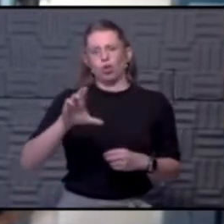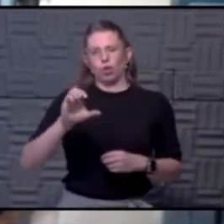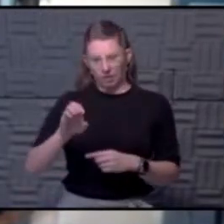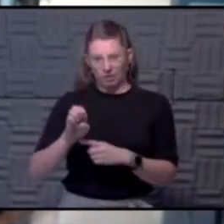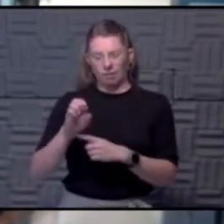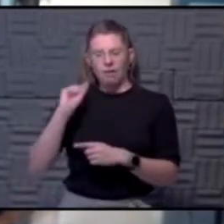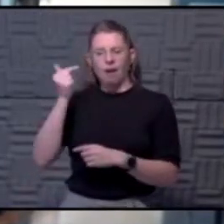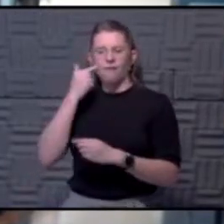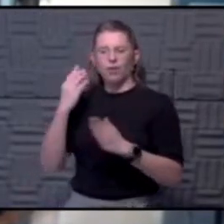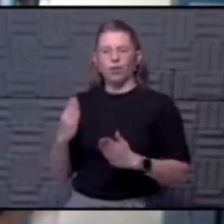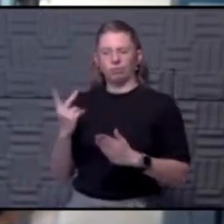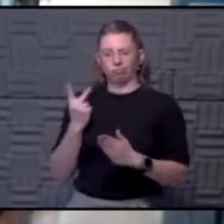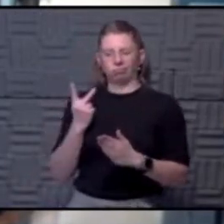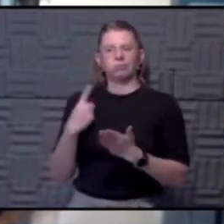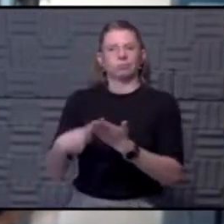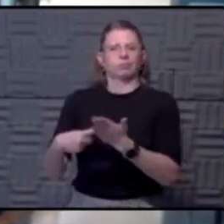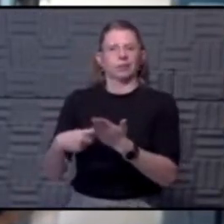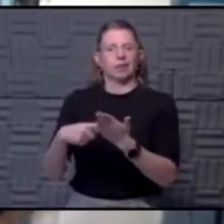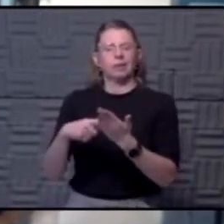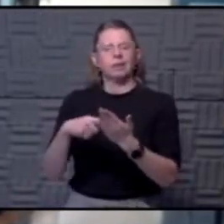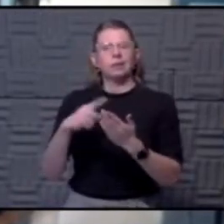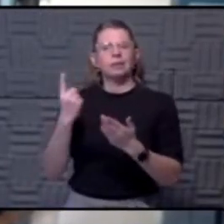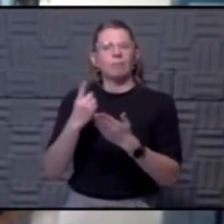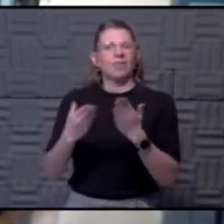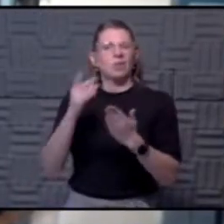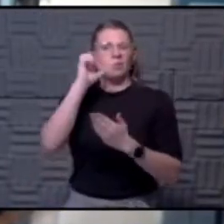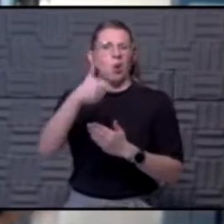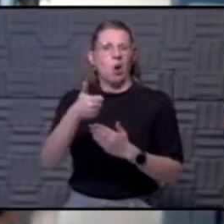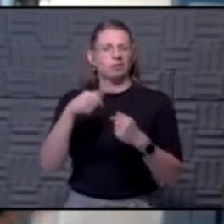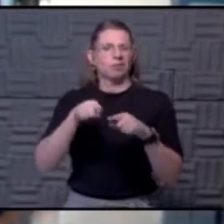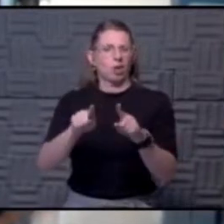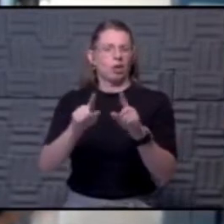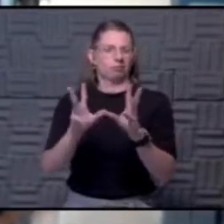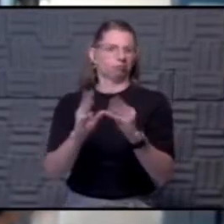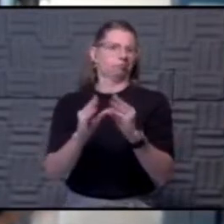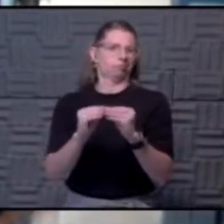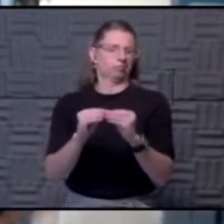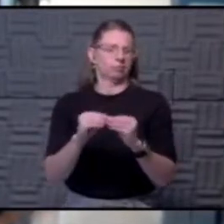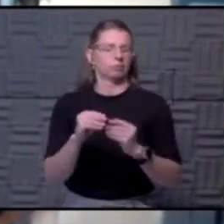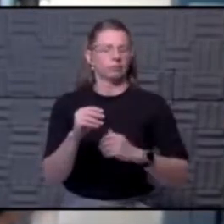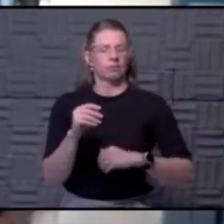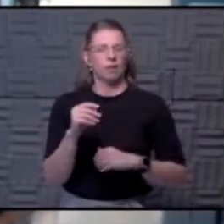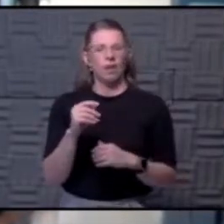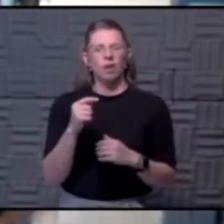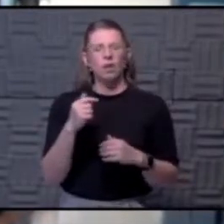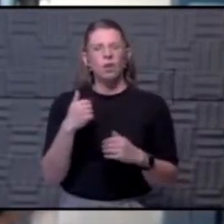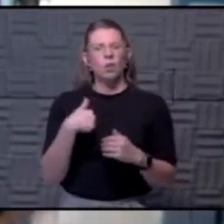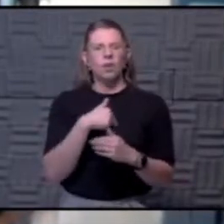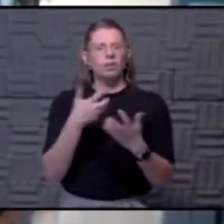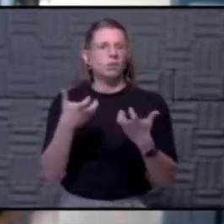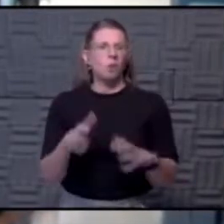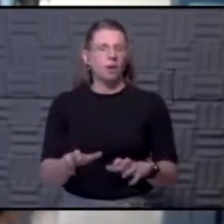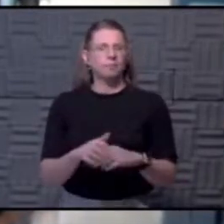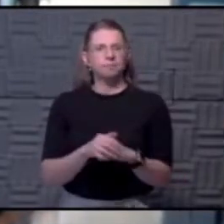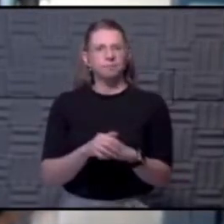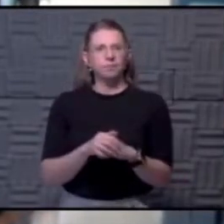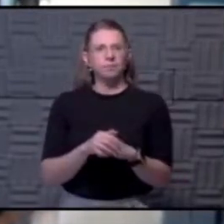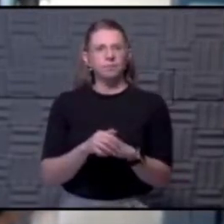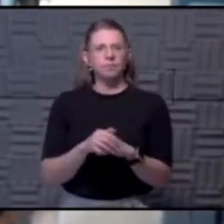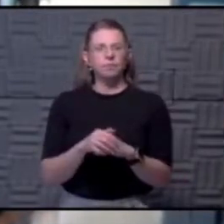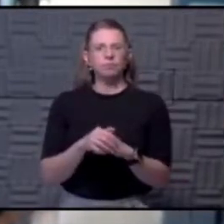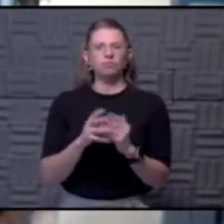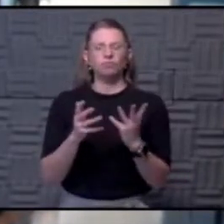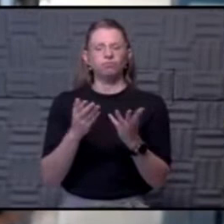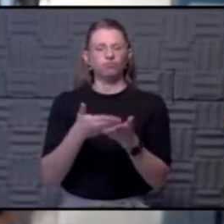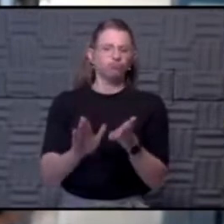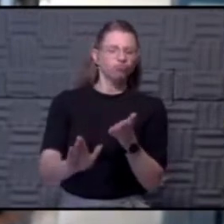to say about this tomorrow afternoon at the press conference, because we want to make sure that we don't over liberalize, if you will.